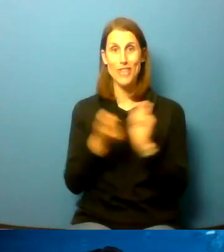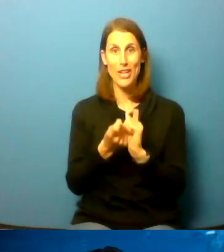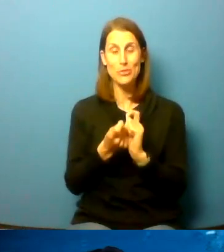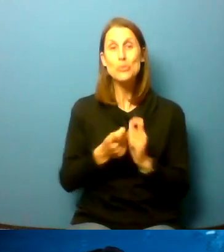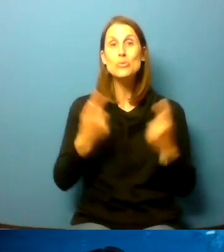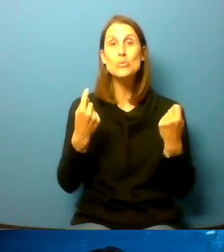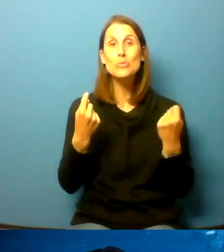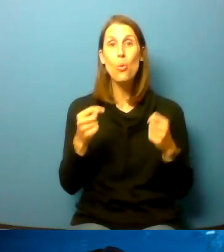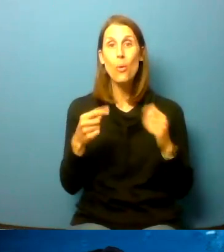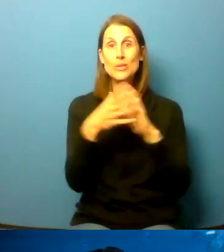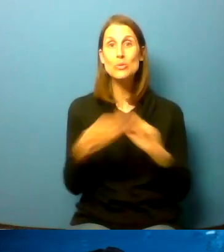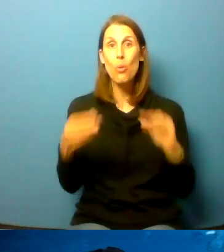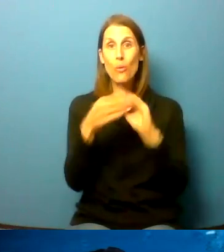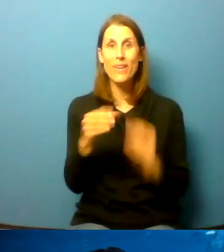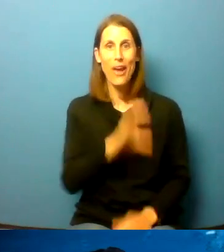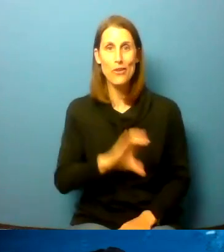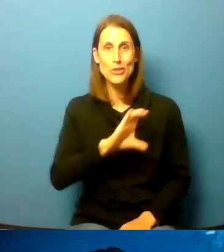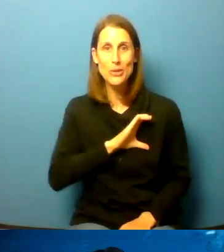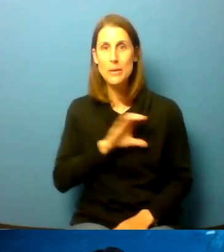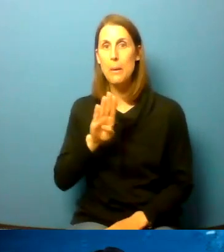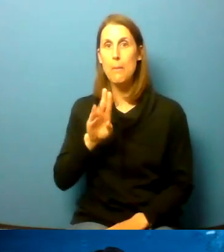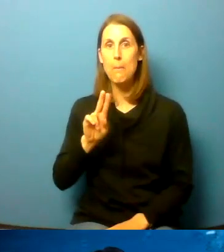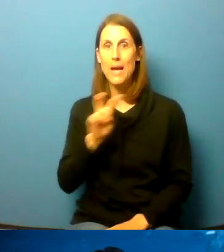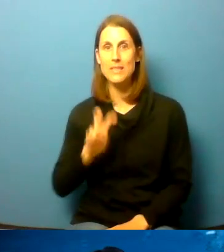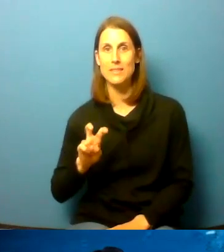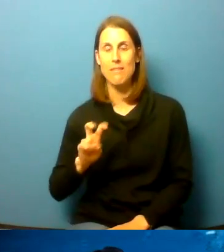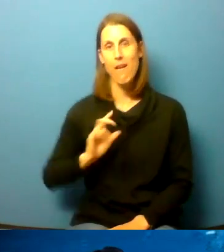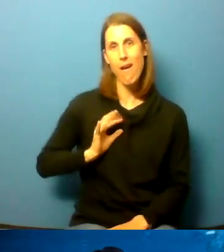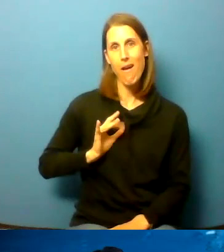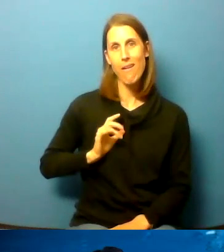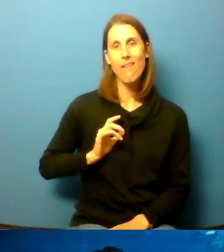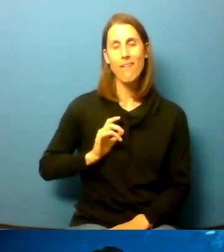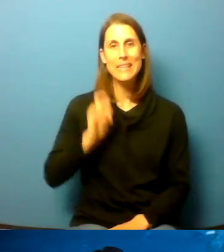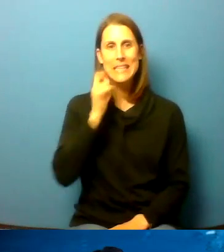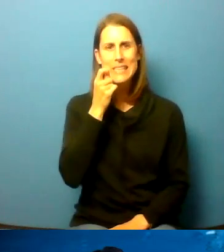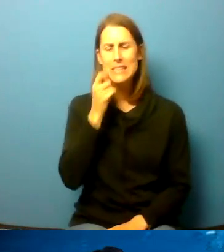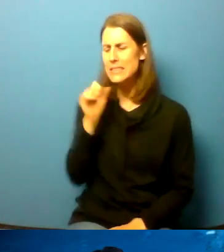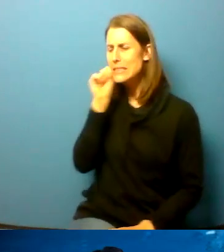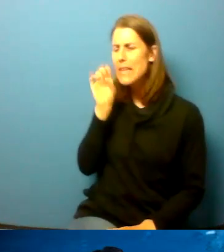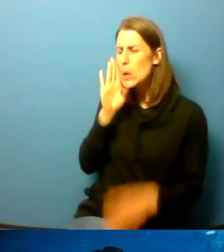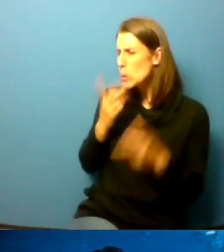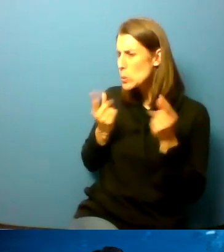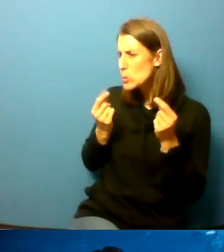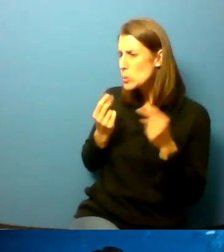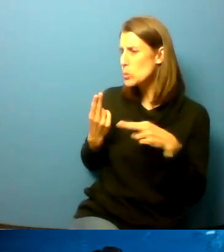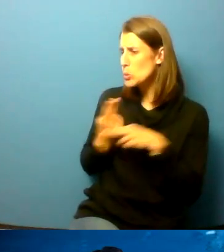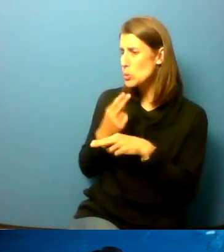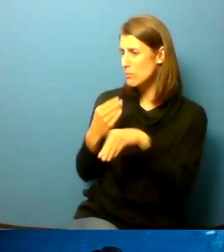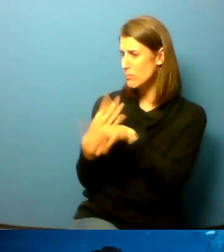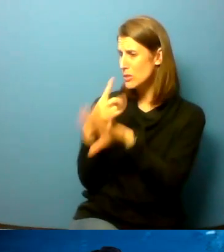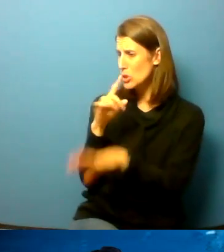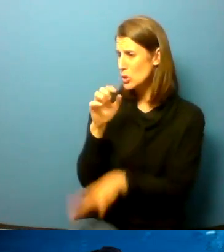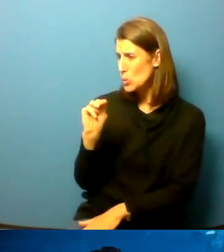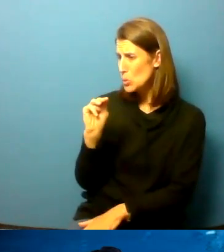well. Is that something, the change in the cursor, that you do right within Zoom, or is that a different feature?